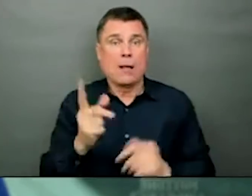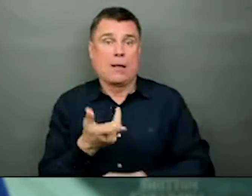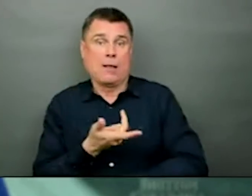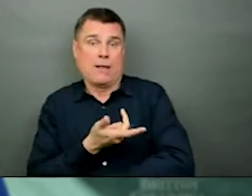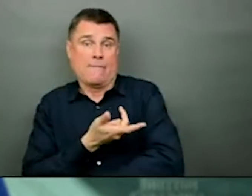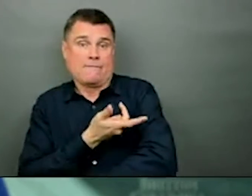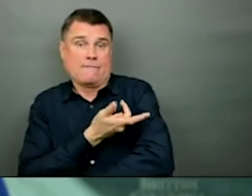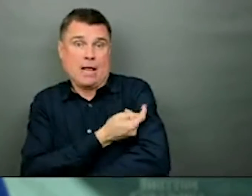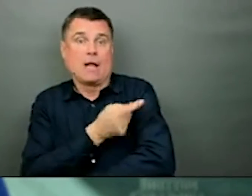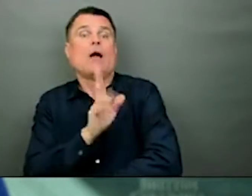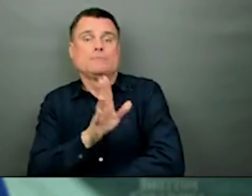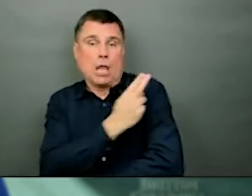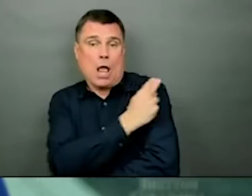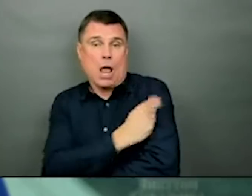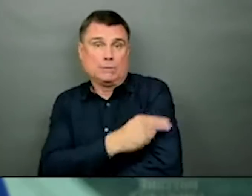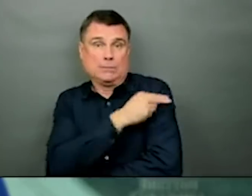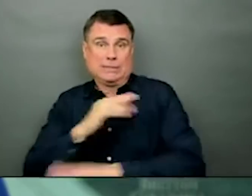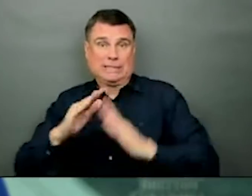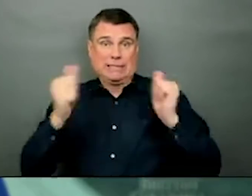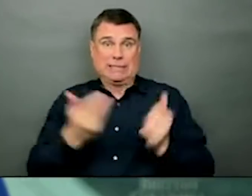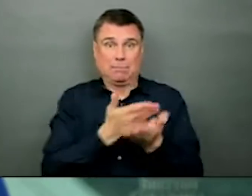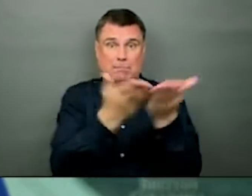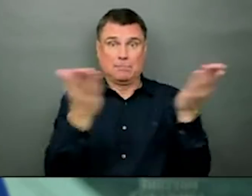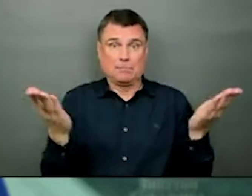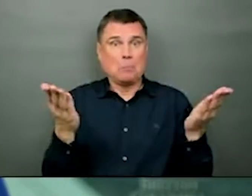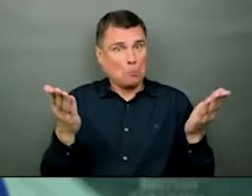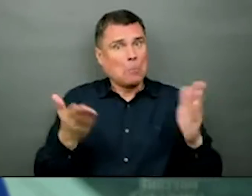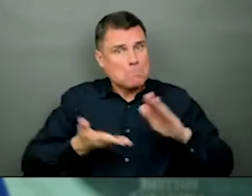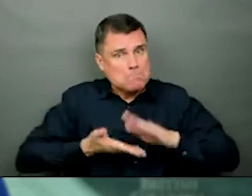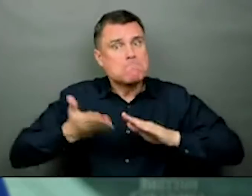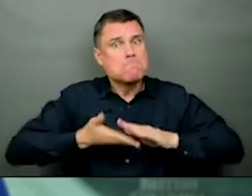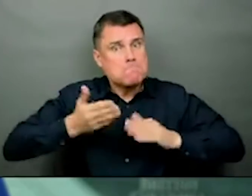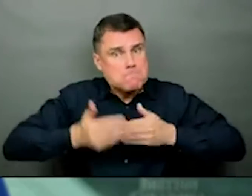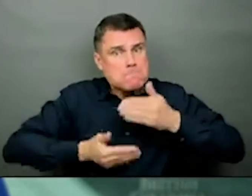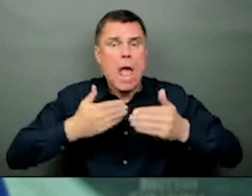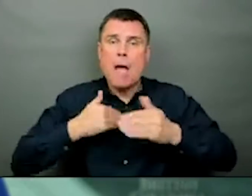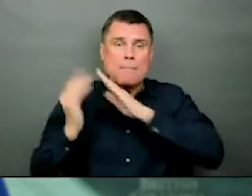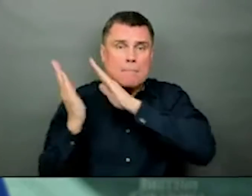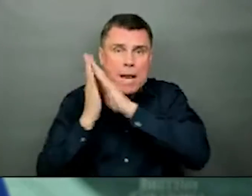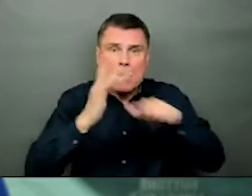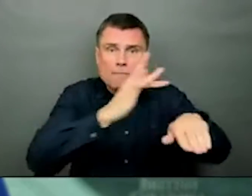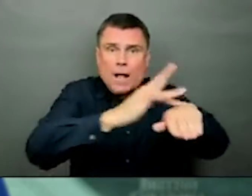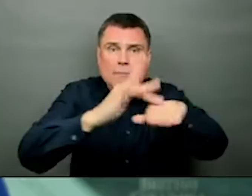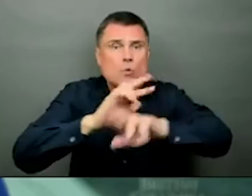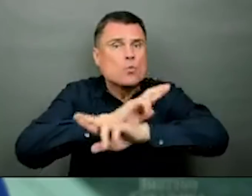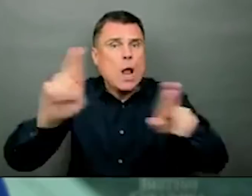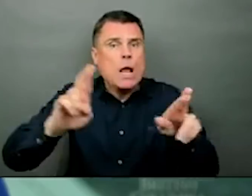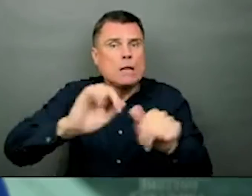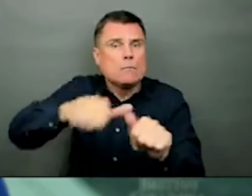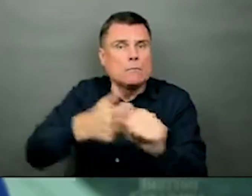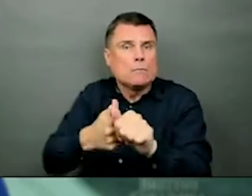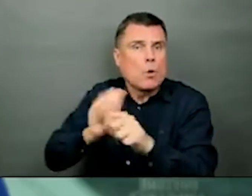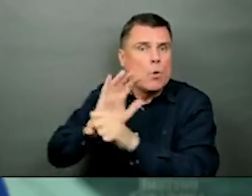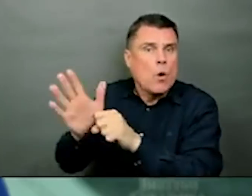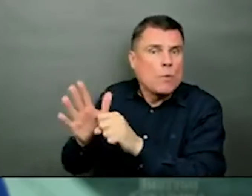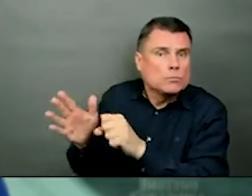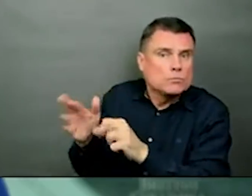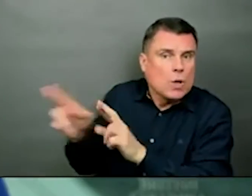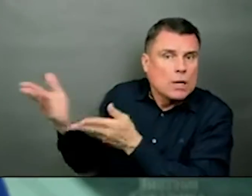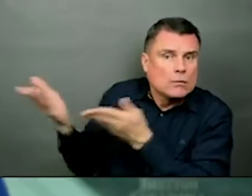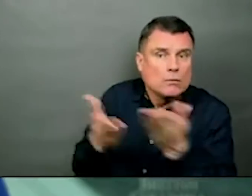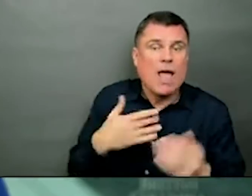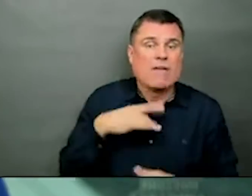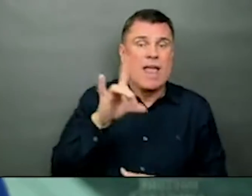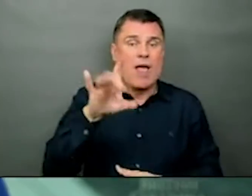adequate capacity in acute care. Our overall utilization rate in acute care is 90.8%. That means there are 859 base